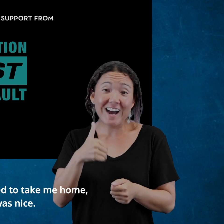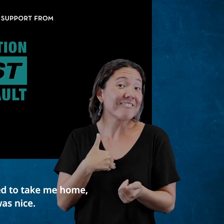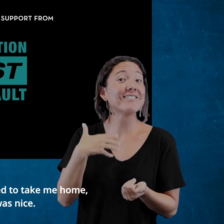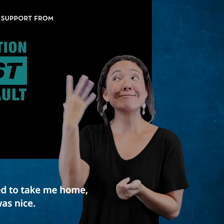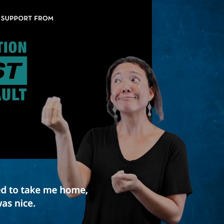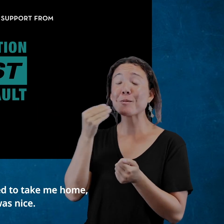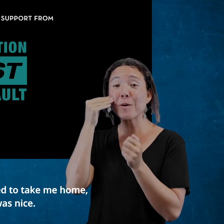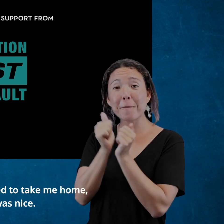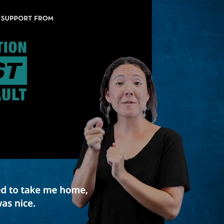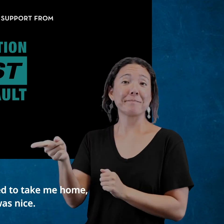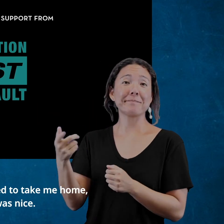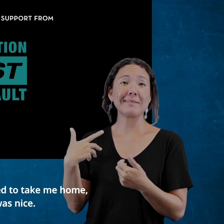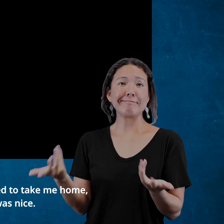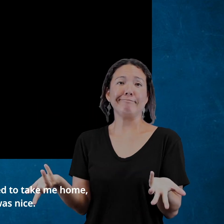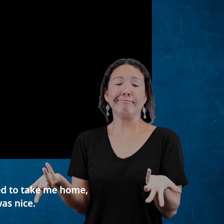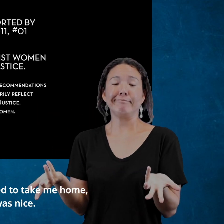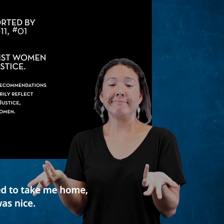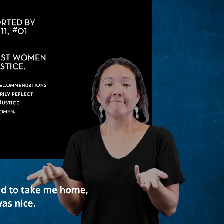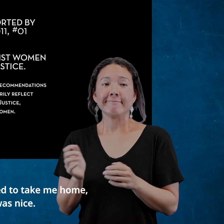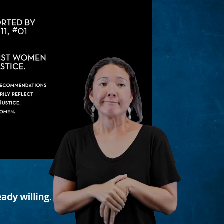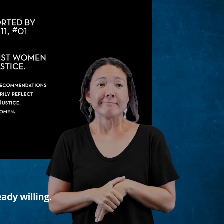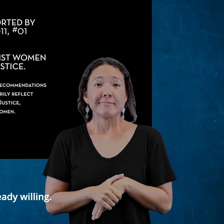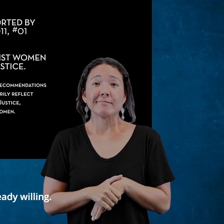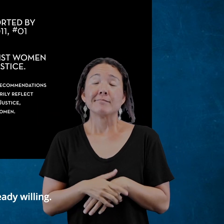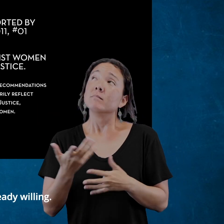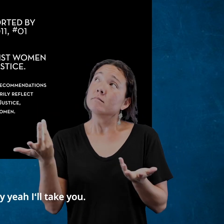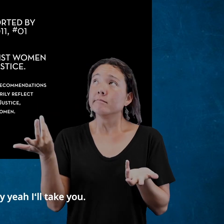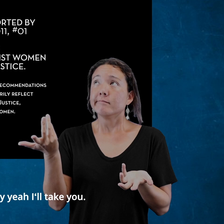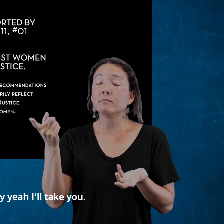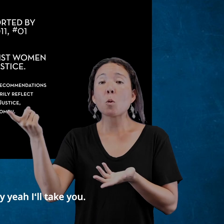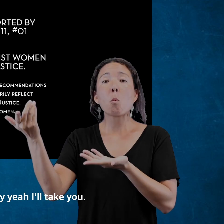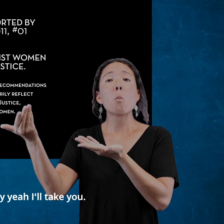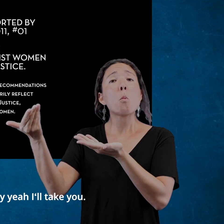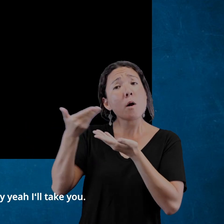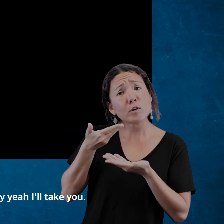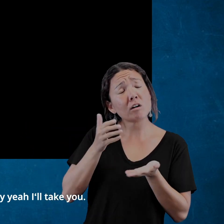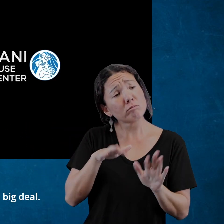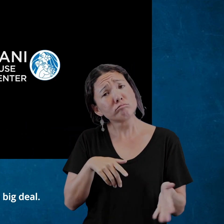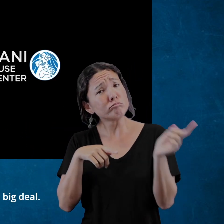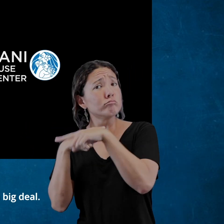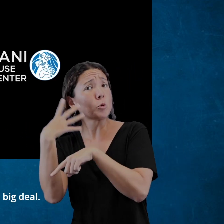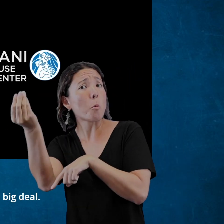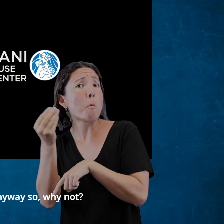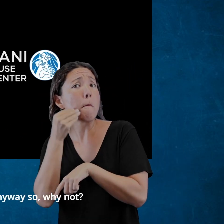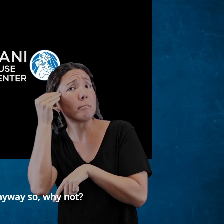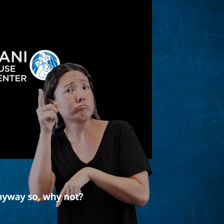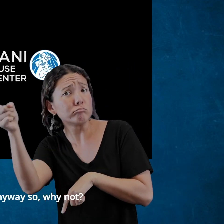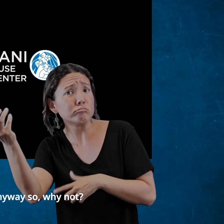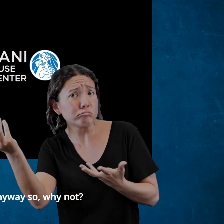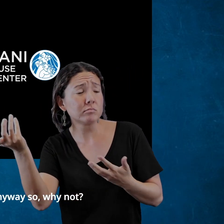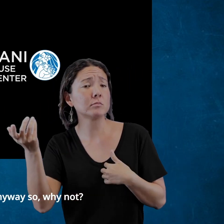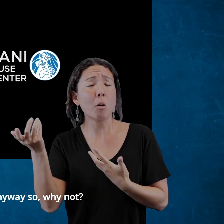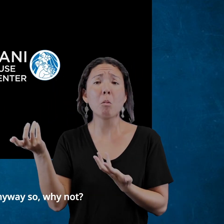And yeah, he offered to take me home, which is nice. He was already willing, and he was already, you know, hey, I'll take you. It's not a big deal. I'm heading